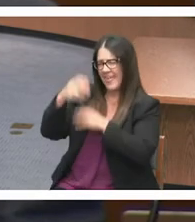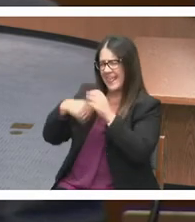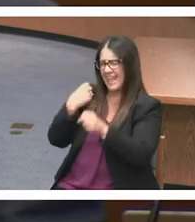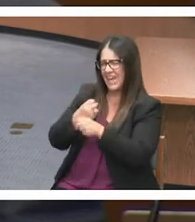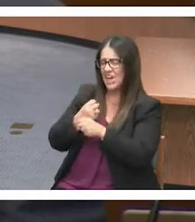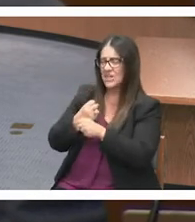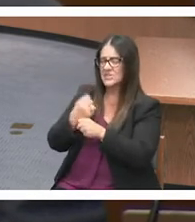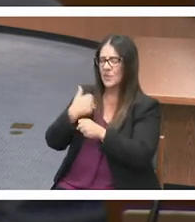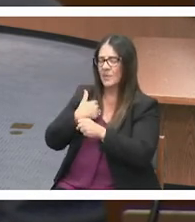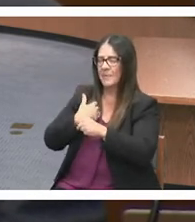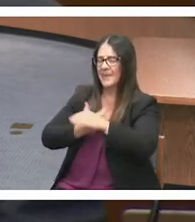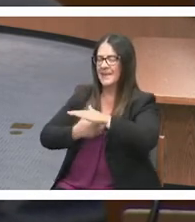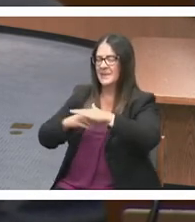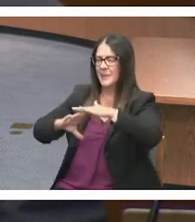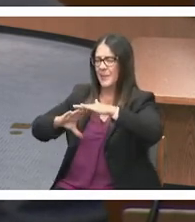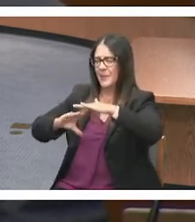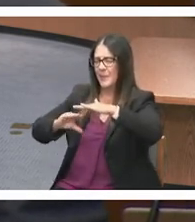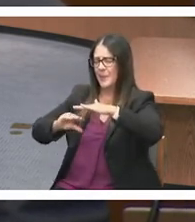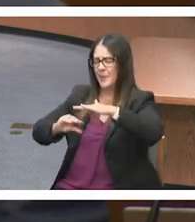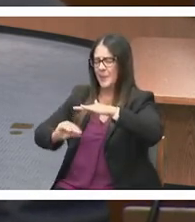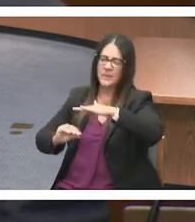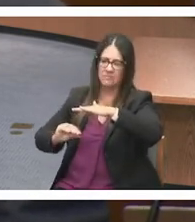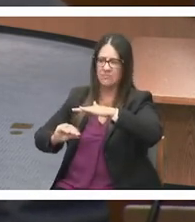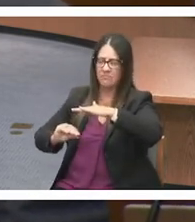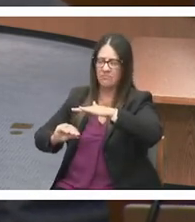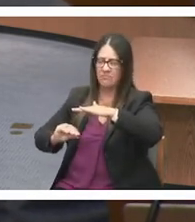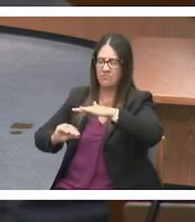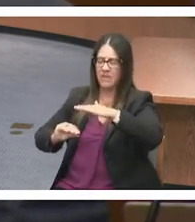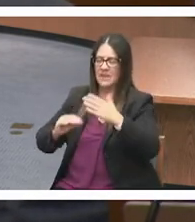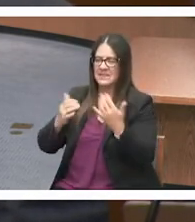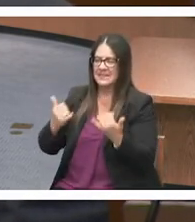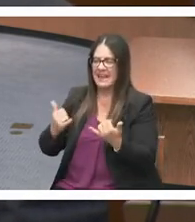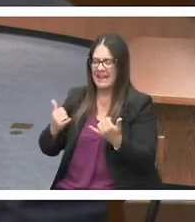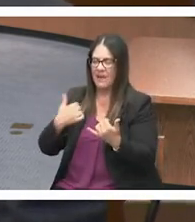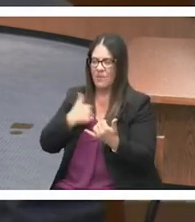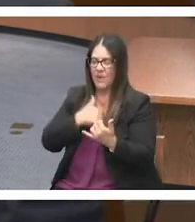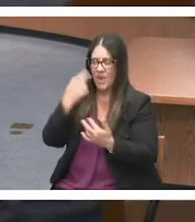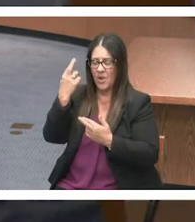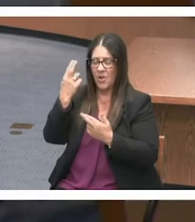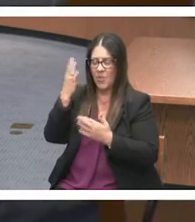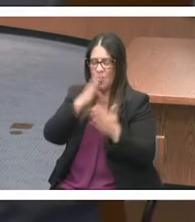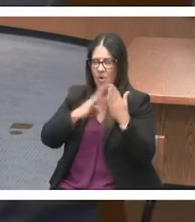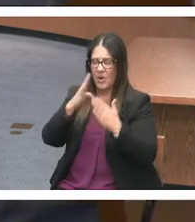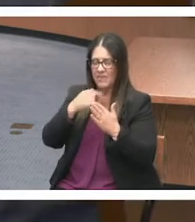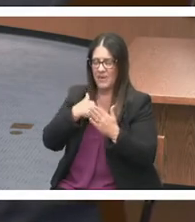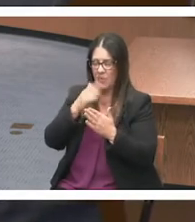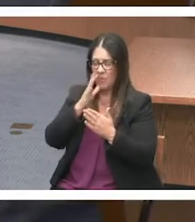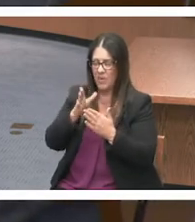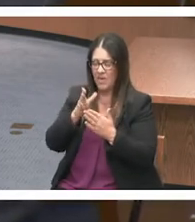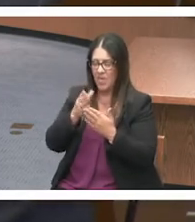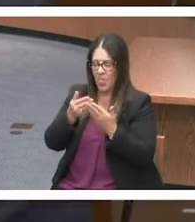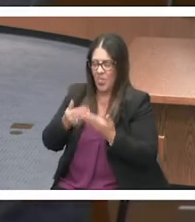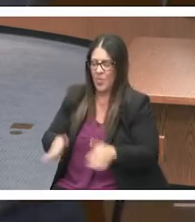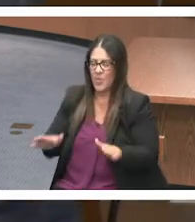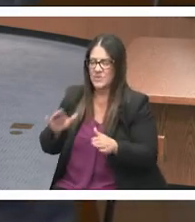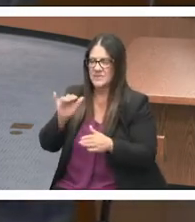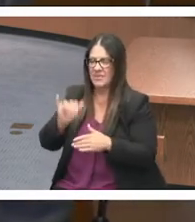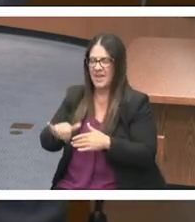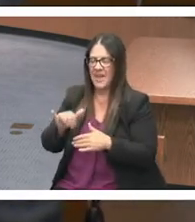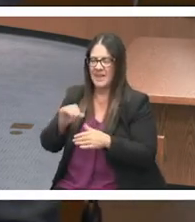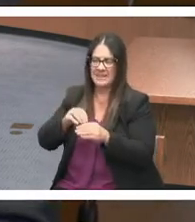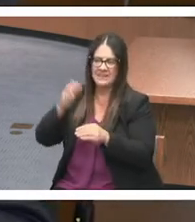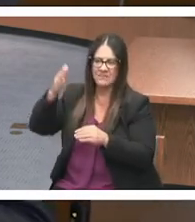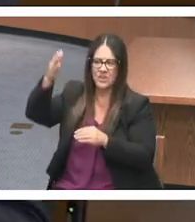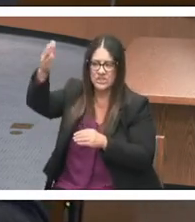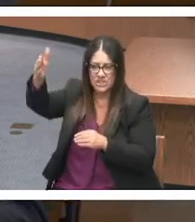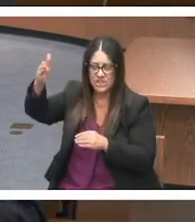groundwater resource such that, in some cases, we are worried about actually losing the resource totally in coming years and